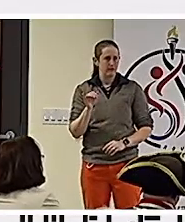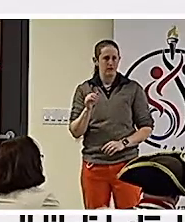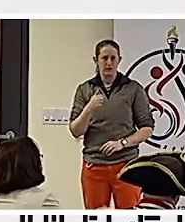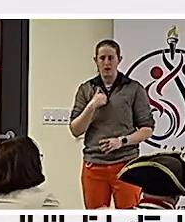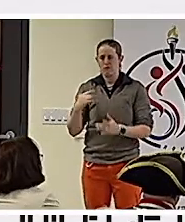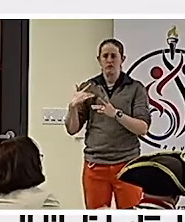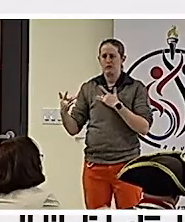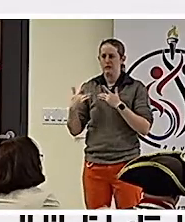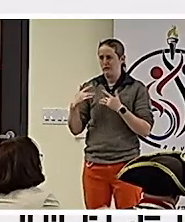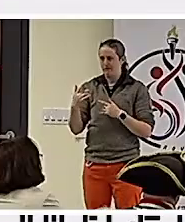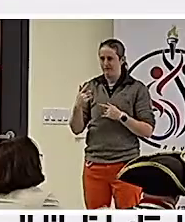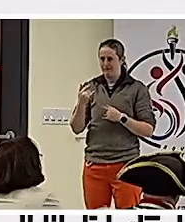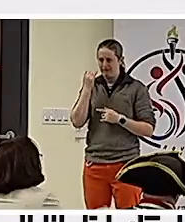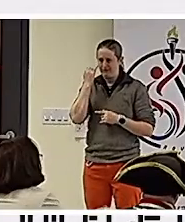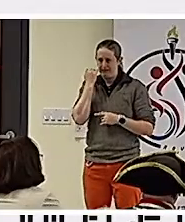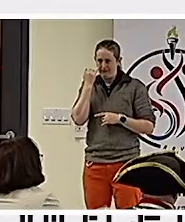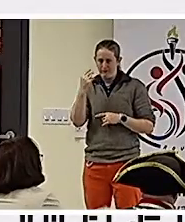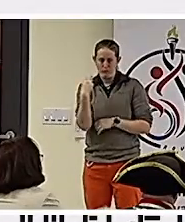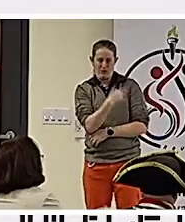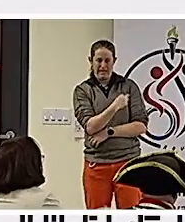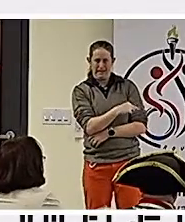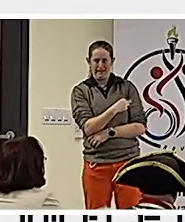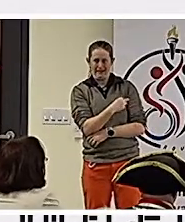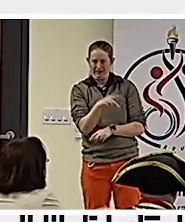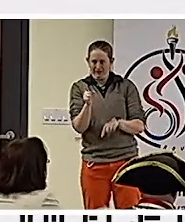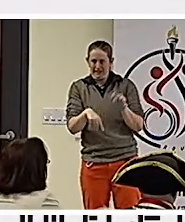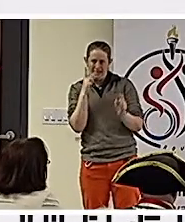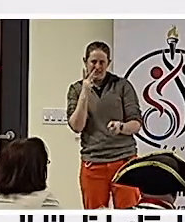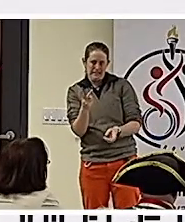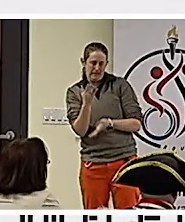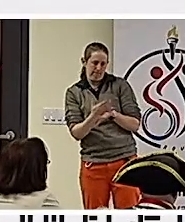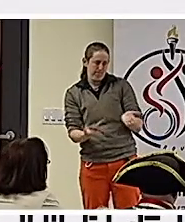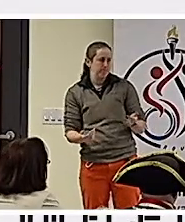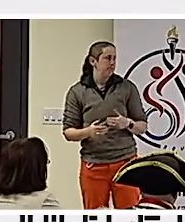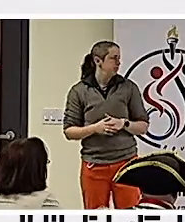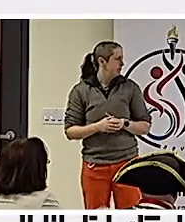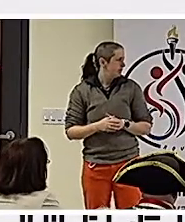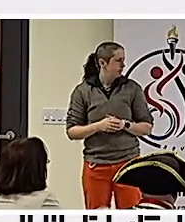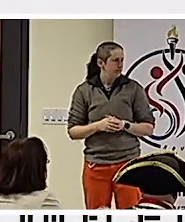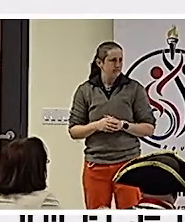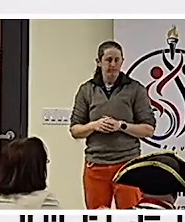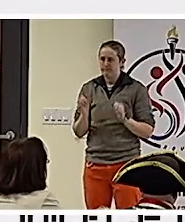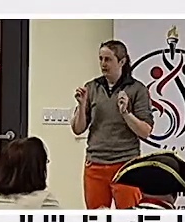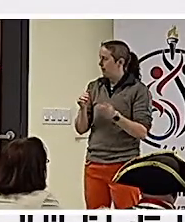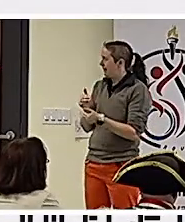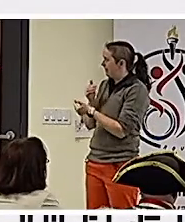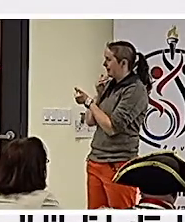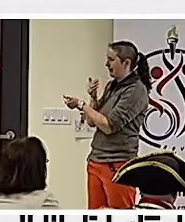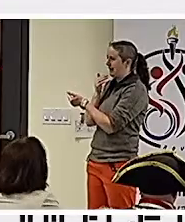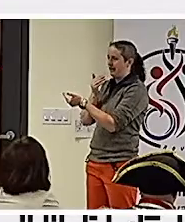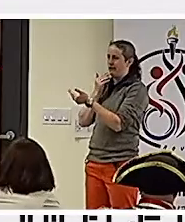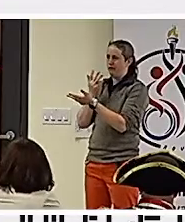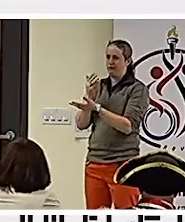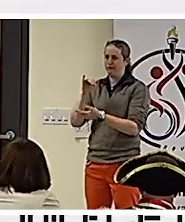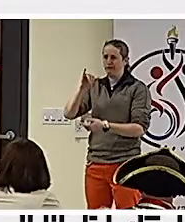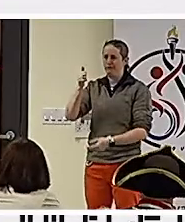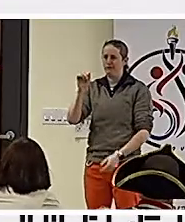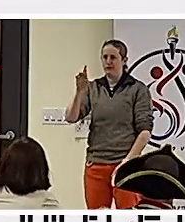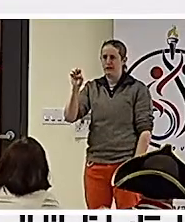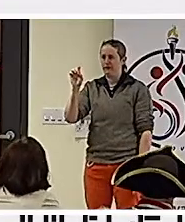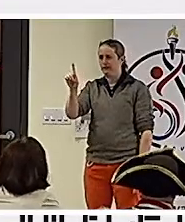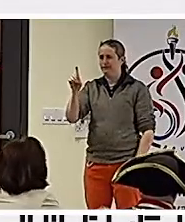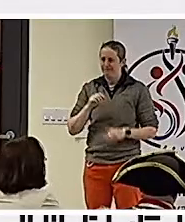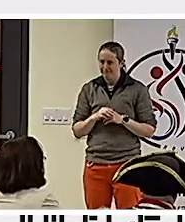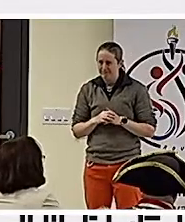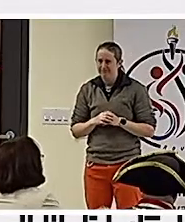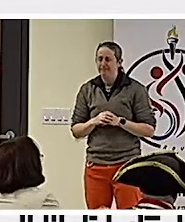the text, so. Okay. Thank you so much, Jared. Very much